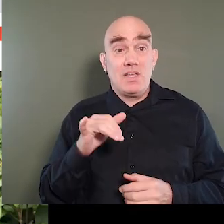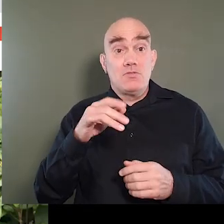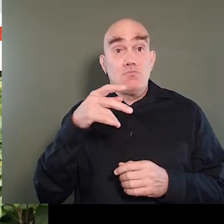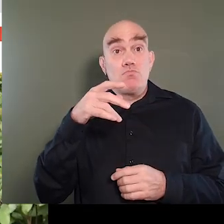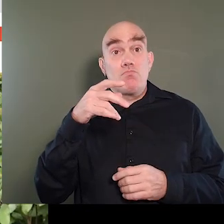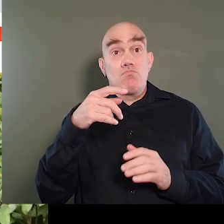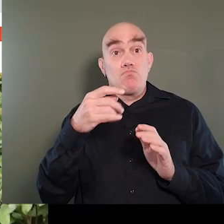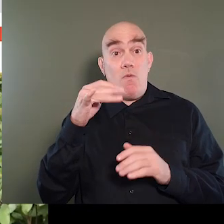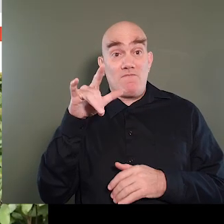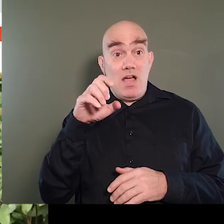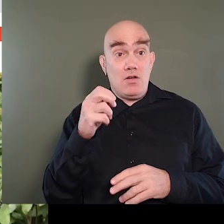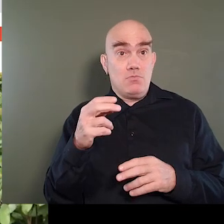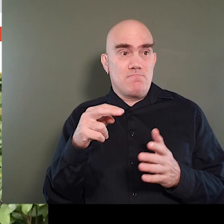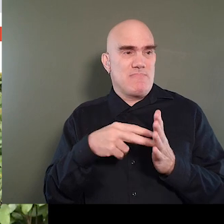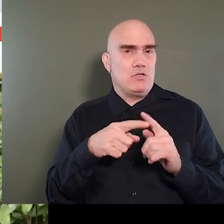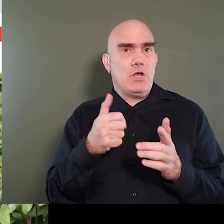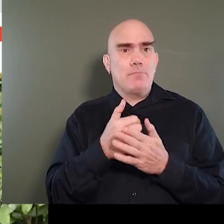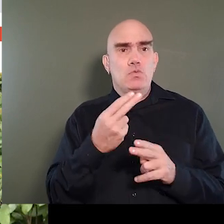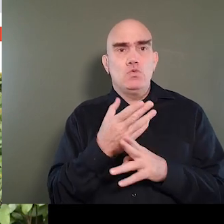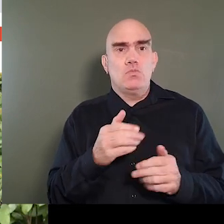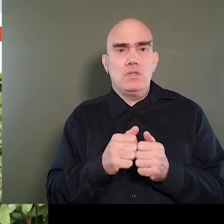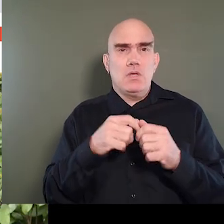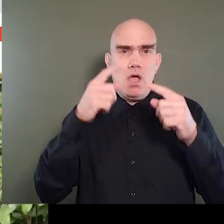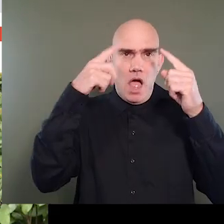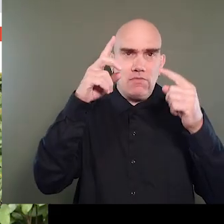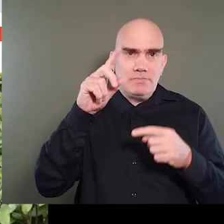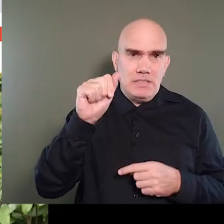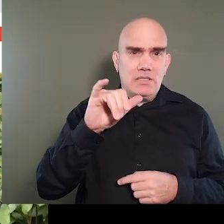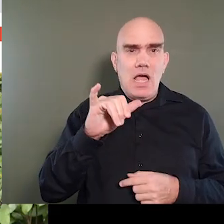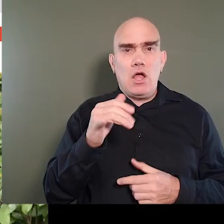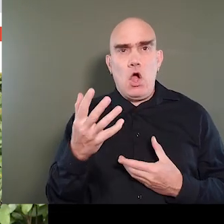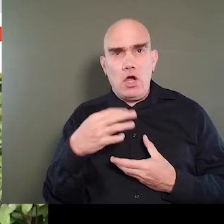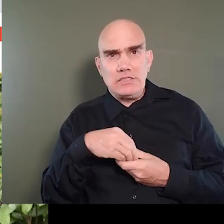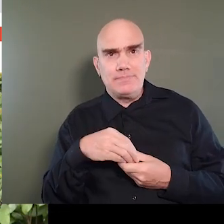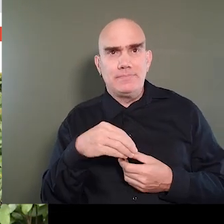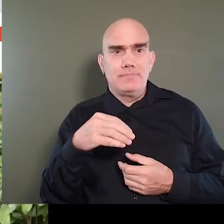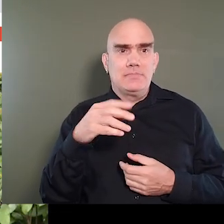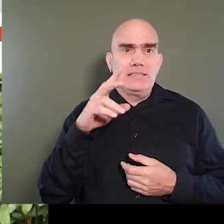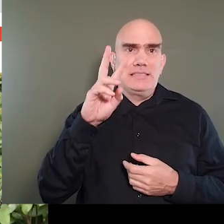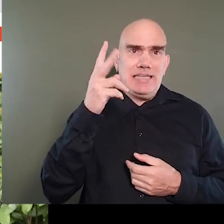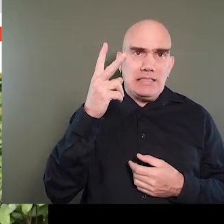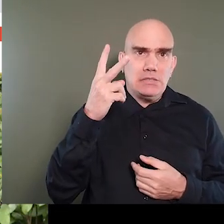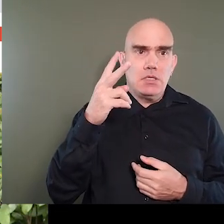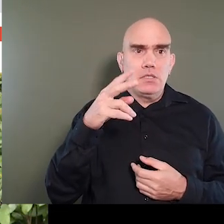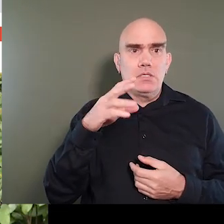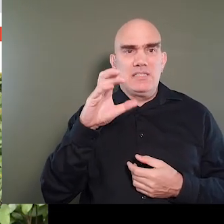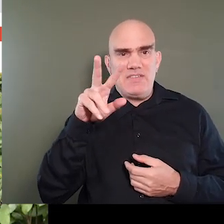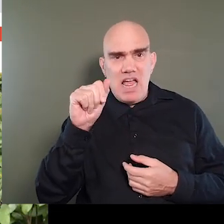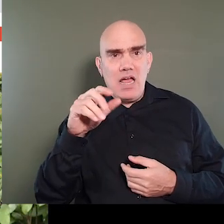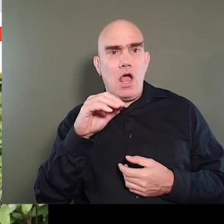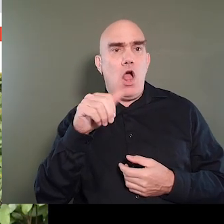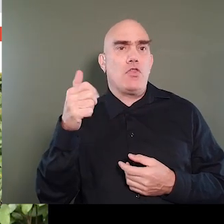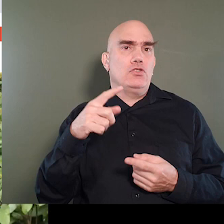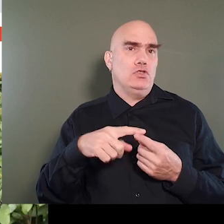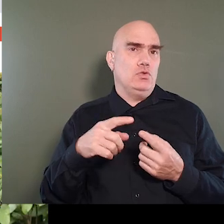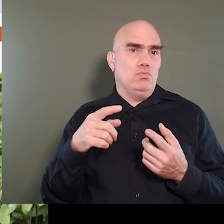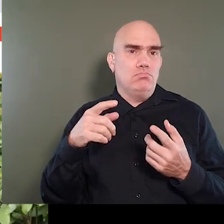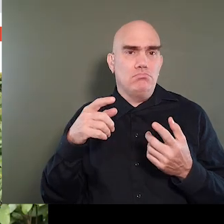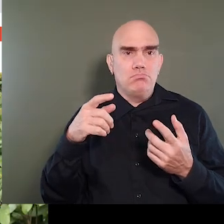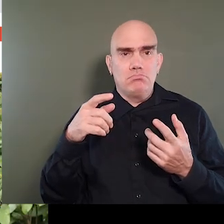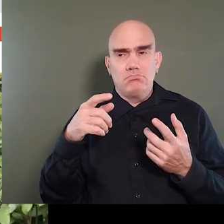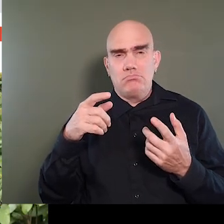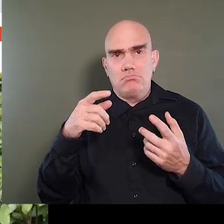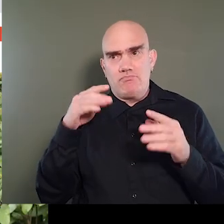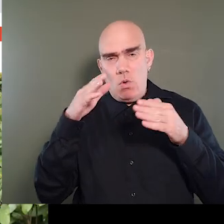This profile is meant to help users with cognitive disabilities such as autism, dyslexia, CVA, and others to focus on the essential elements of the website